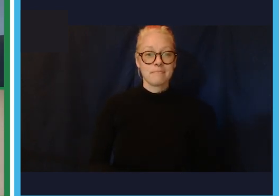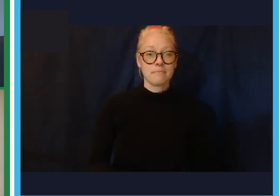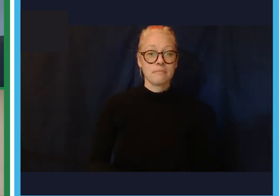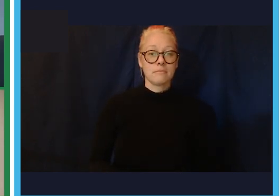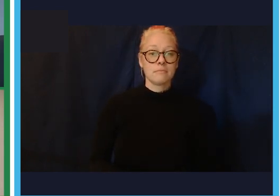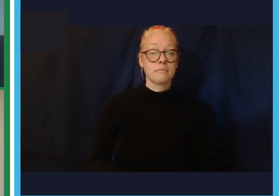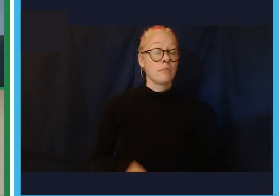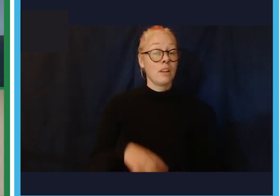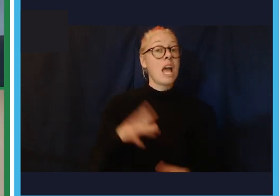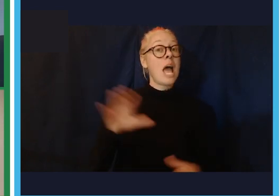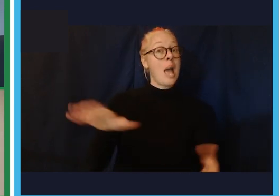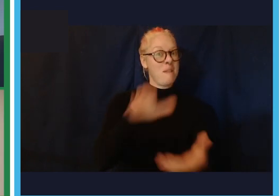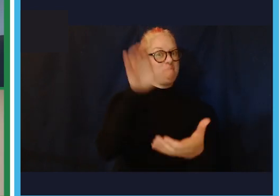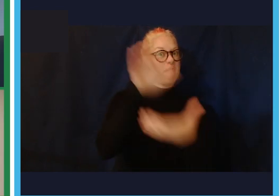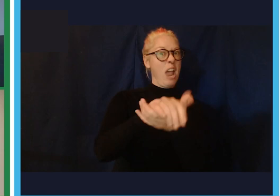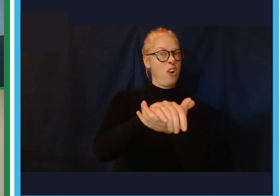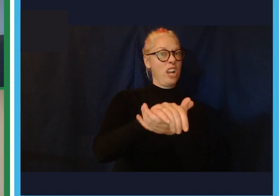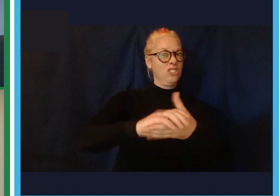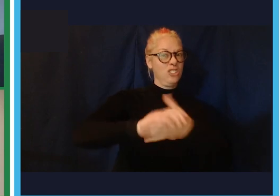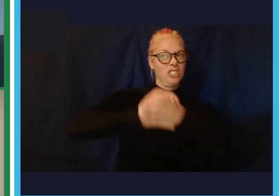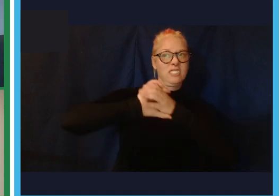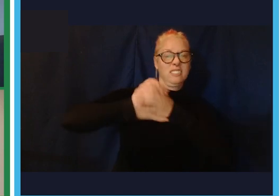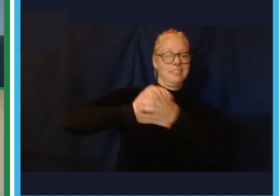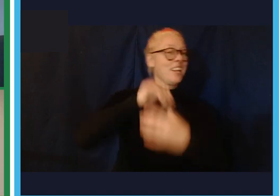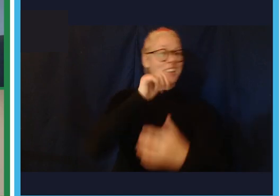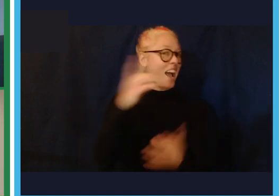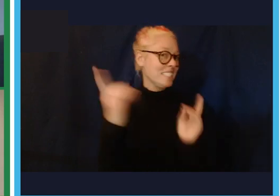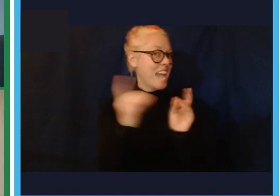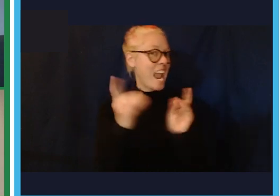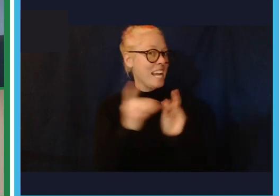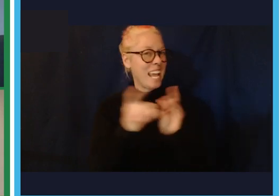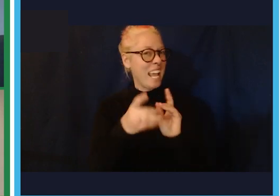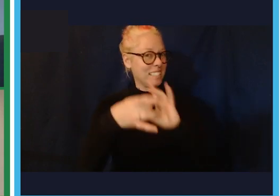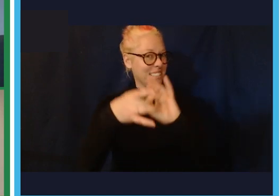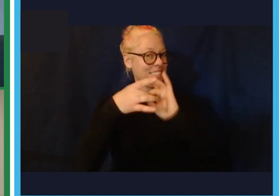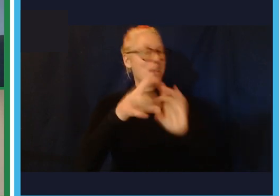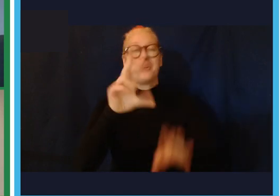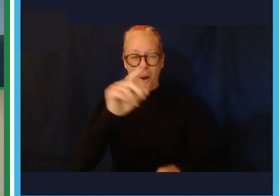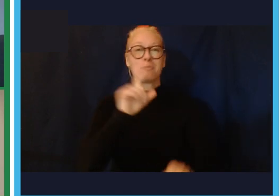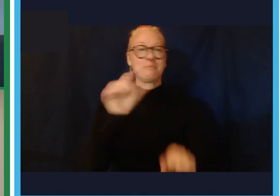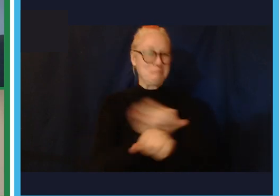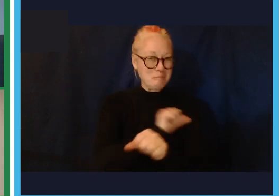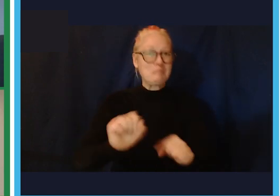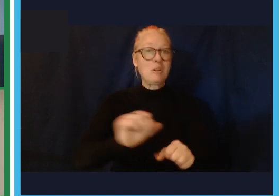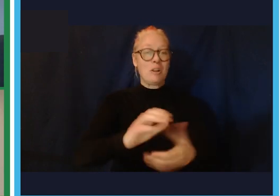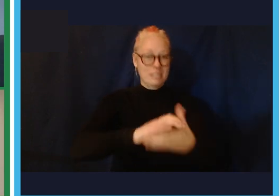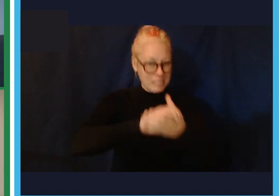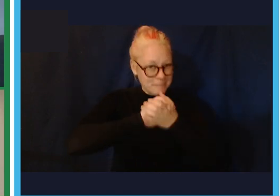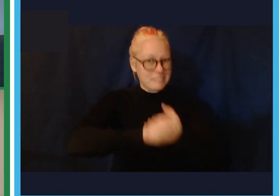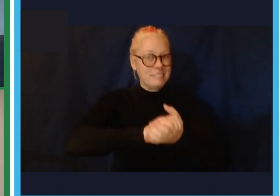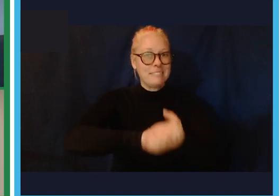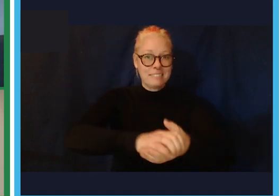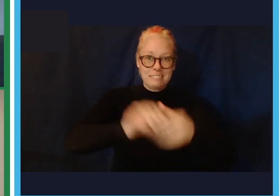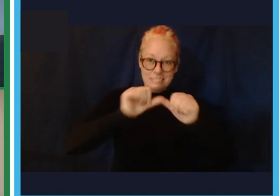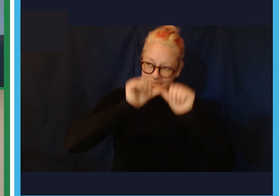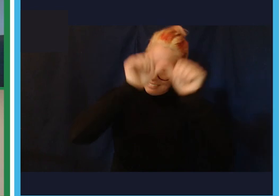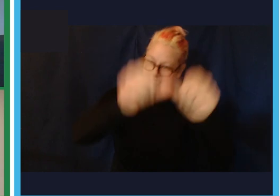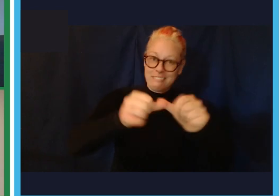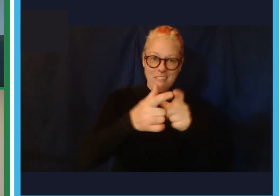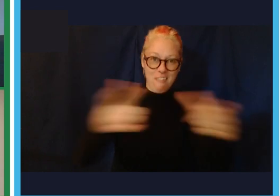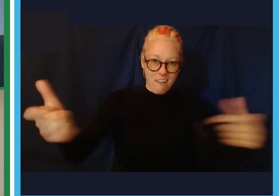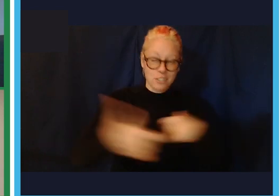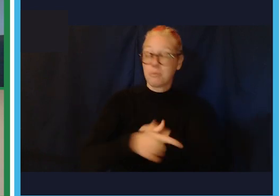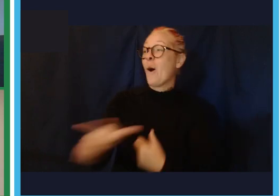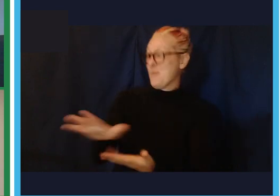involved. Yeah, exactly. Paperwork, yeah. Kulbinder does a lot of things within the agency that really prepare us to be